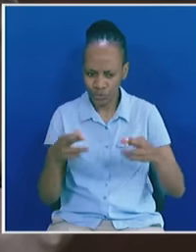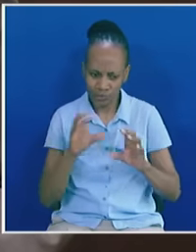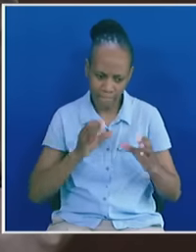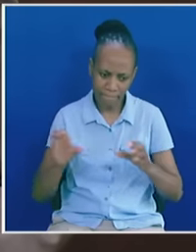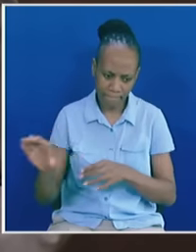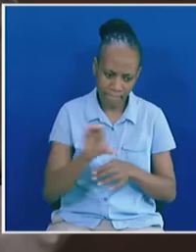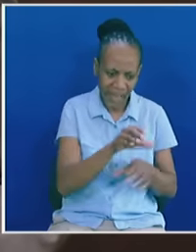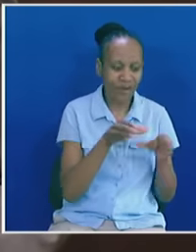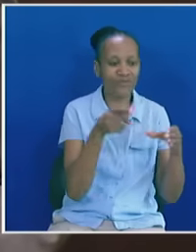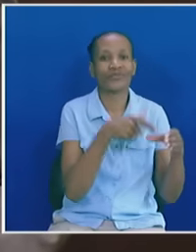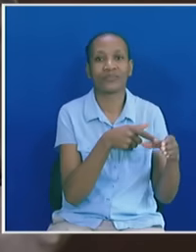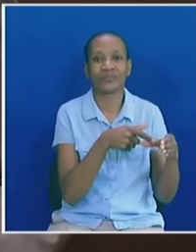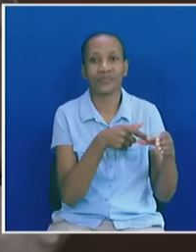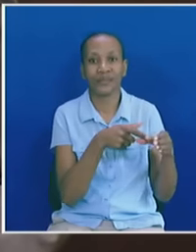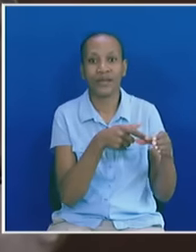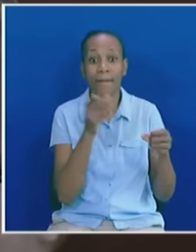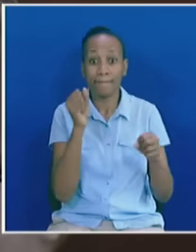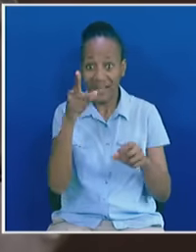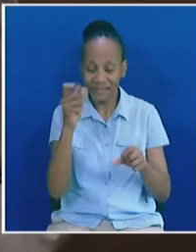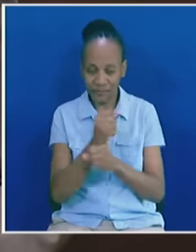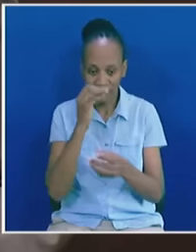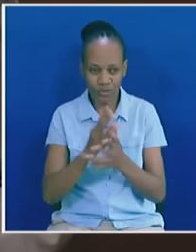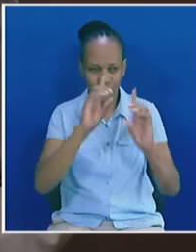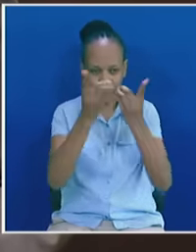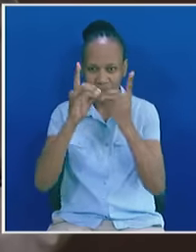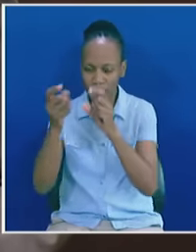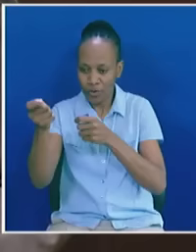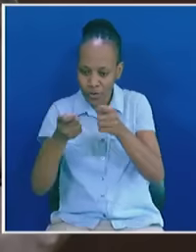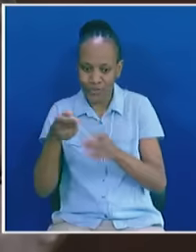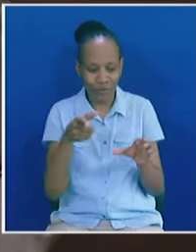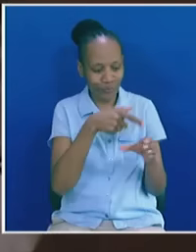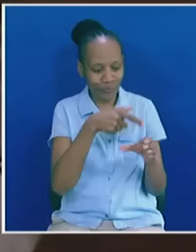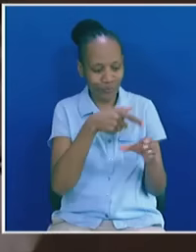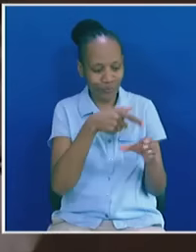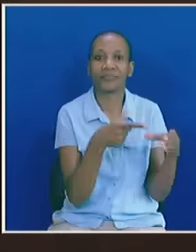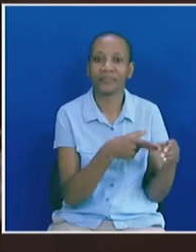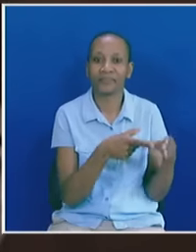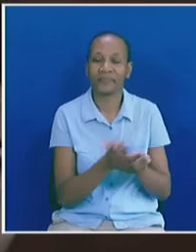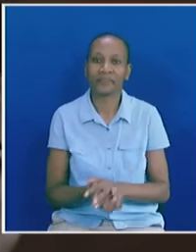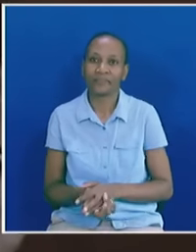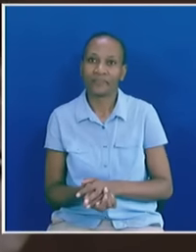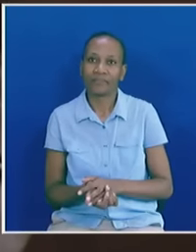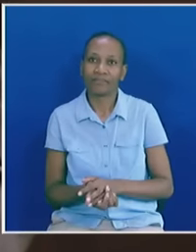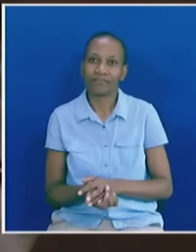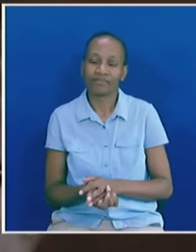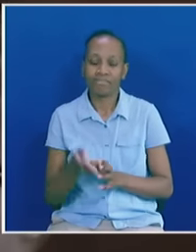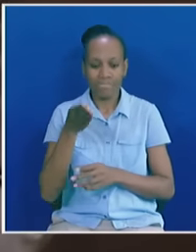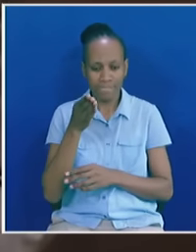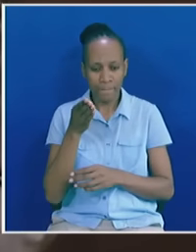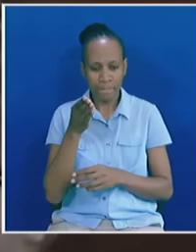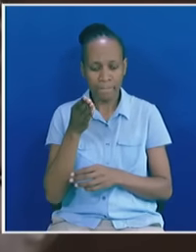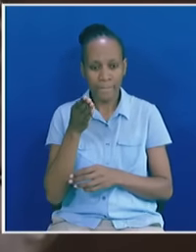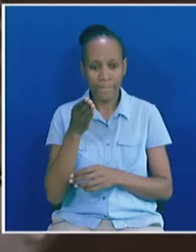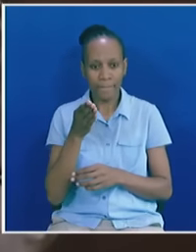speak are controlled by different departments, will be under one command and control. There will be a